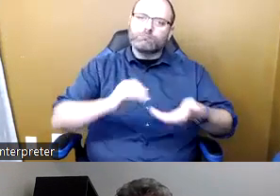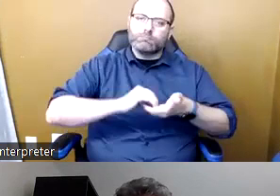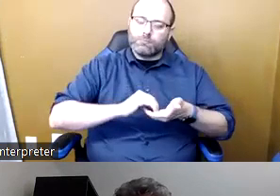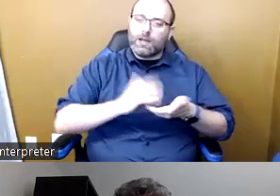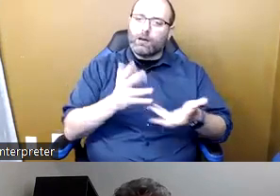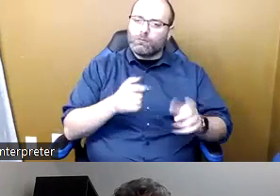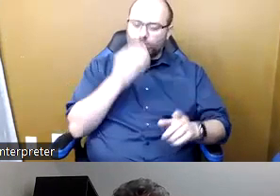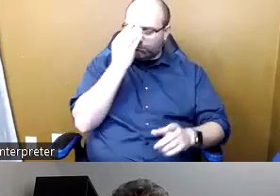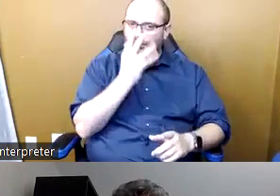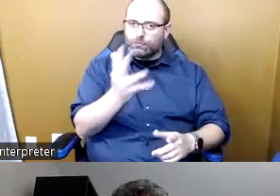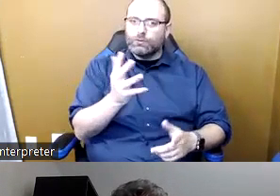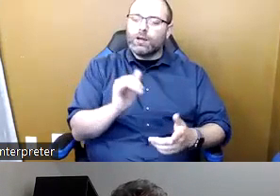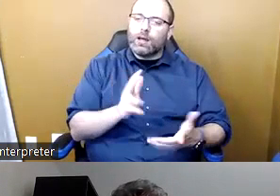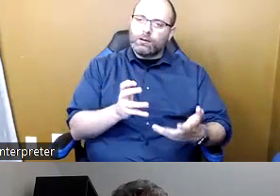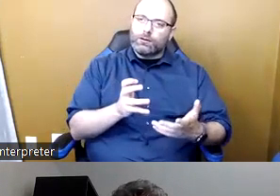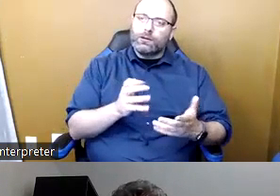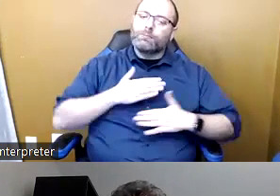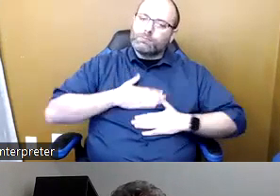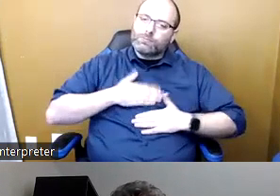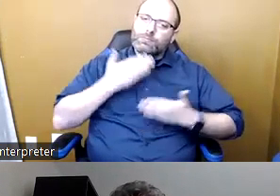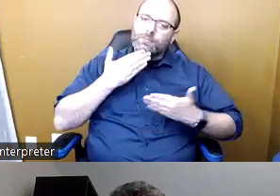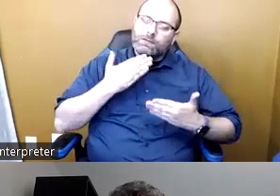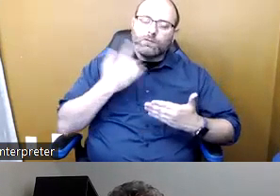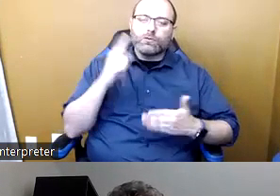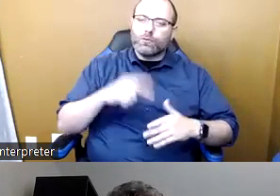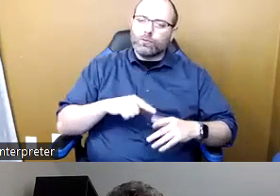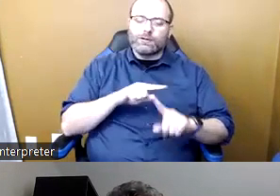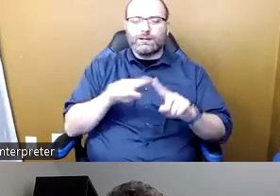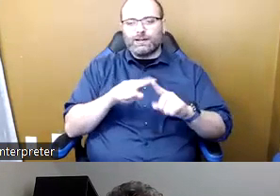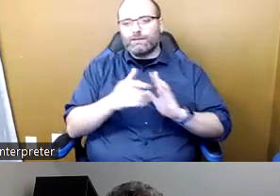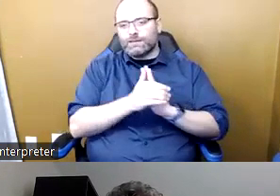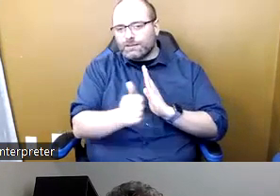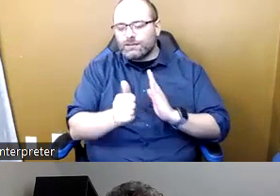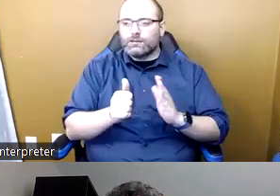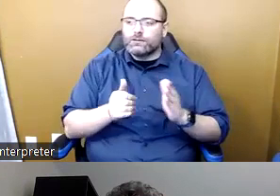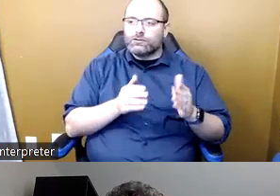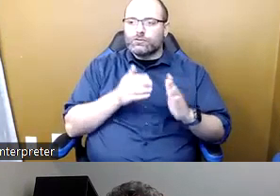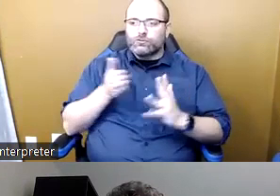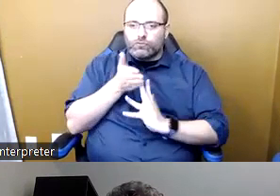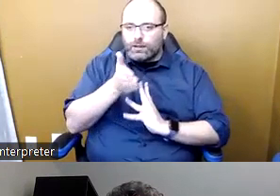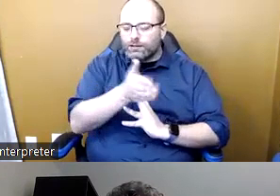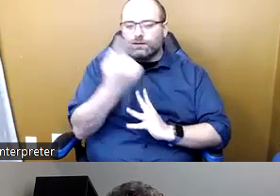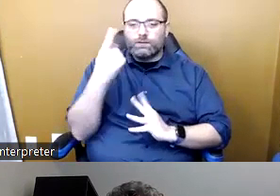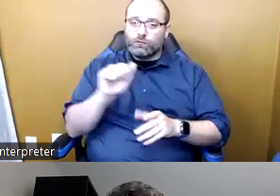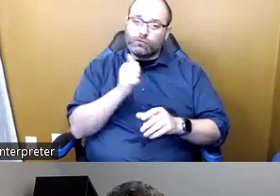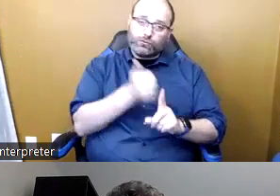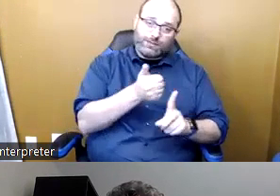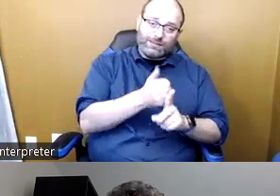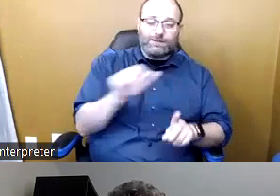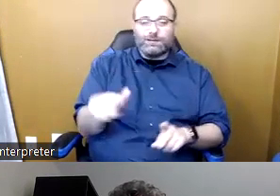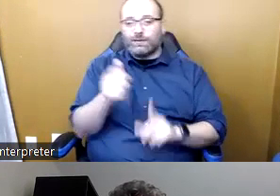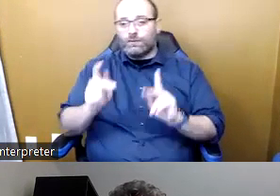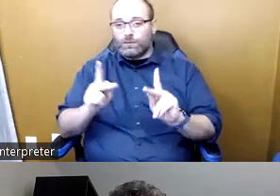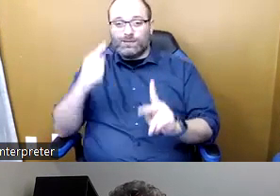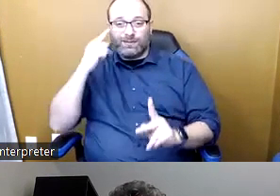point out too, that I appreciate all of your tactics and strategies for yourselves and for others, because I think that it